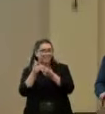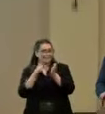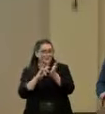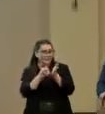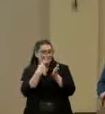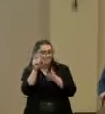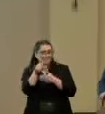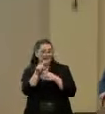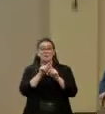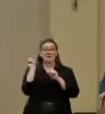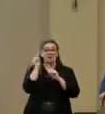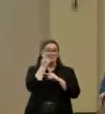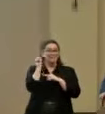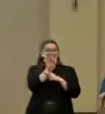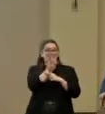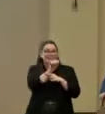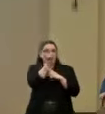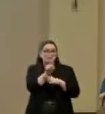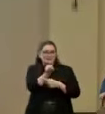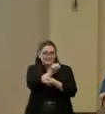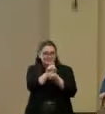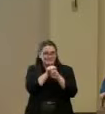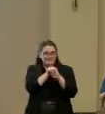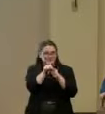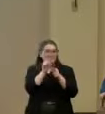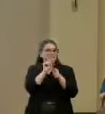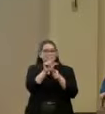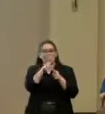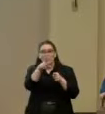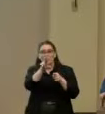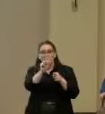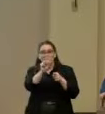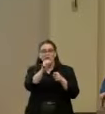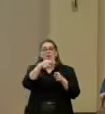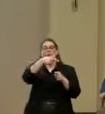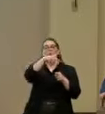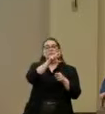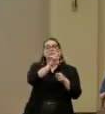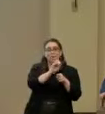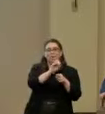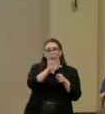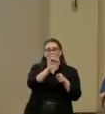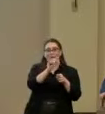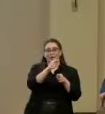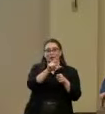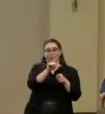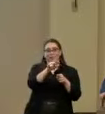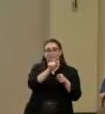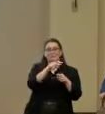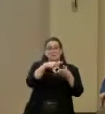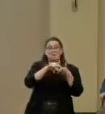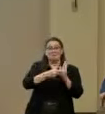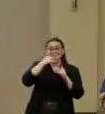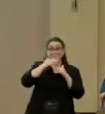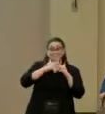PC4D is 99% specific for lupus procoagulant. And these are the people, as